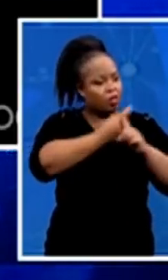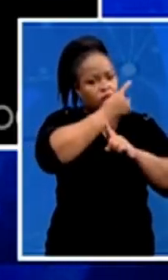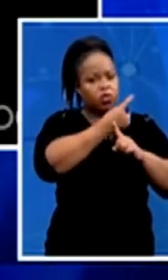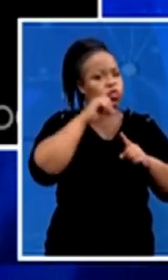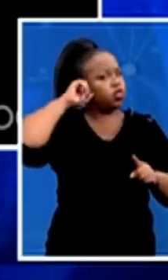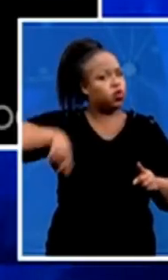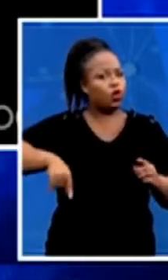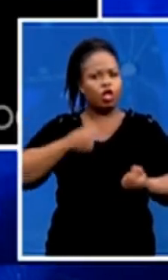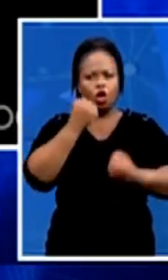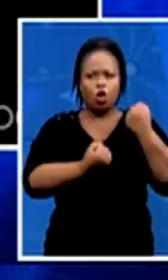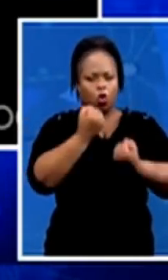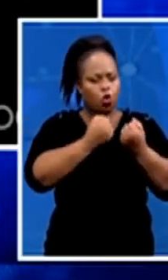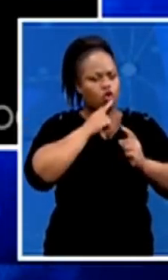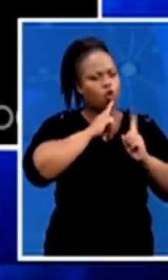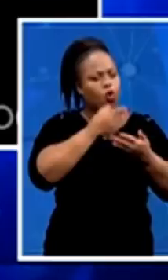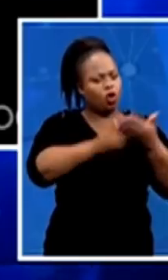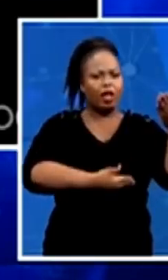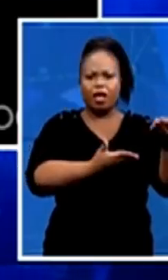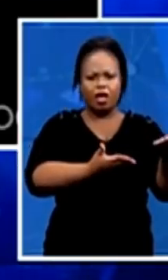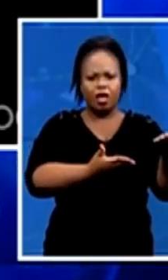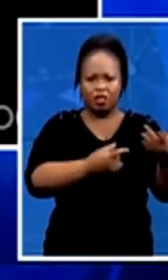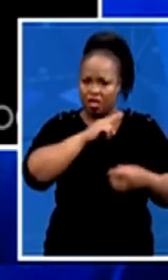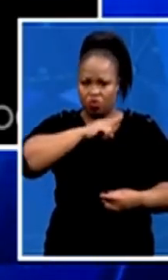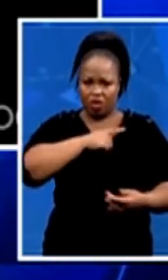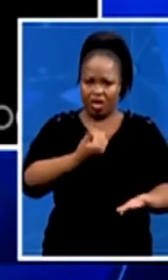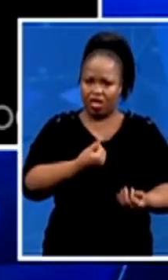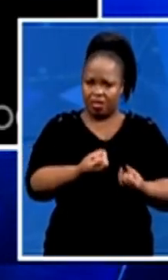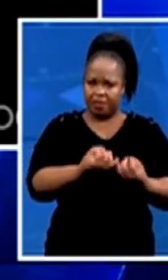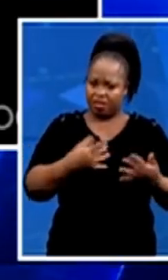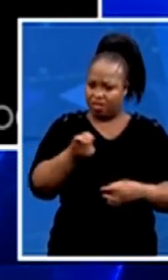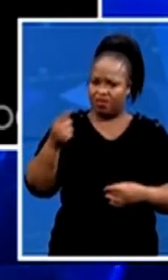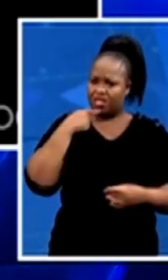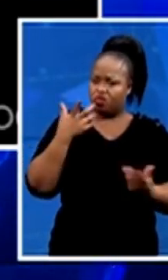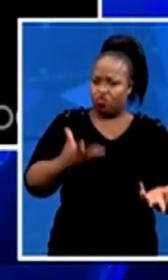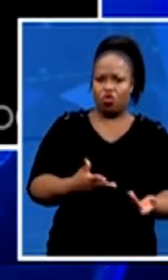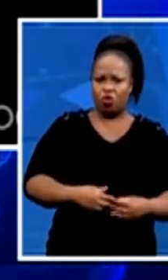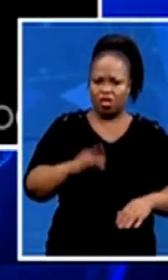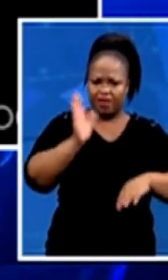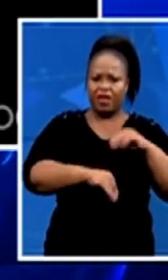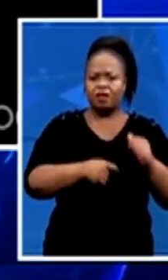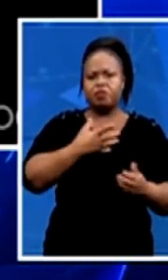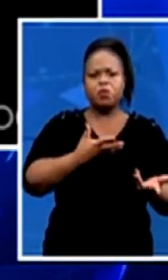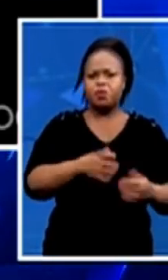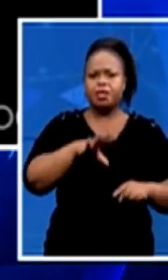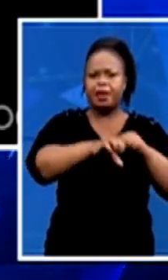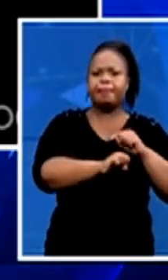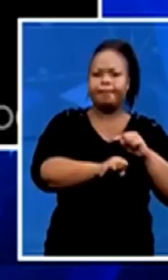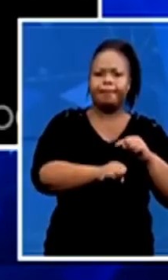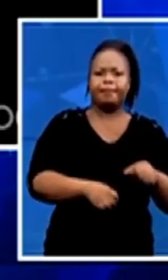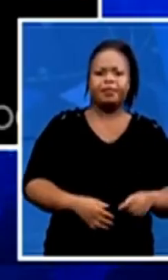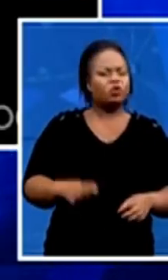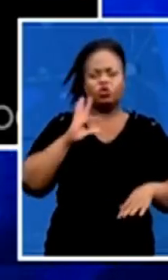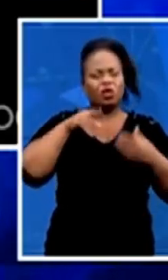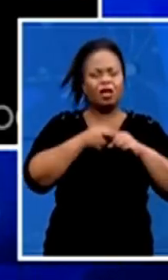of this court. And that's what the minority also says. That's their finding. Do you accept that? We're not talking about sentence. We're talking about the